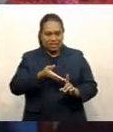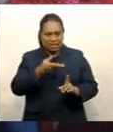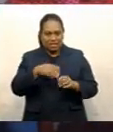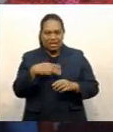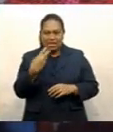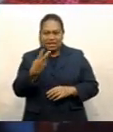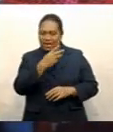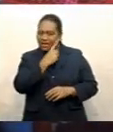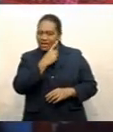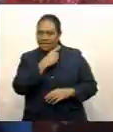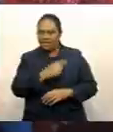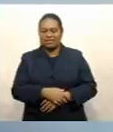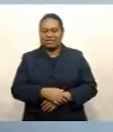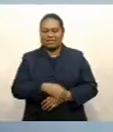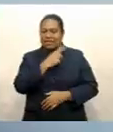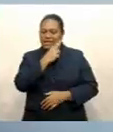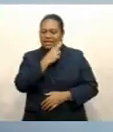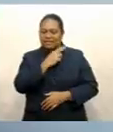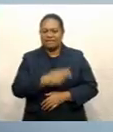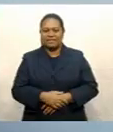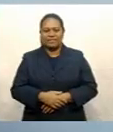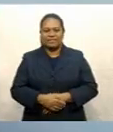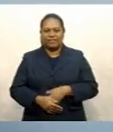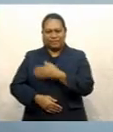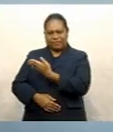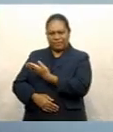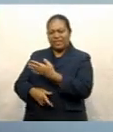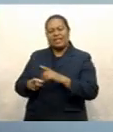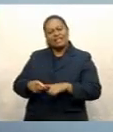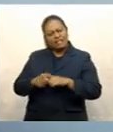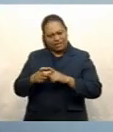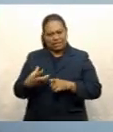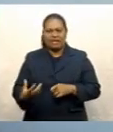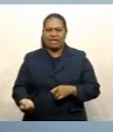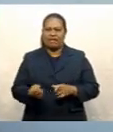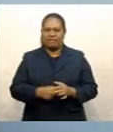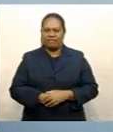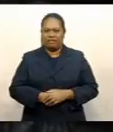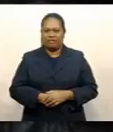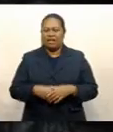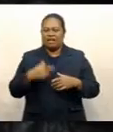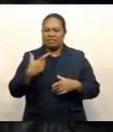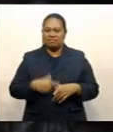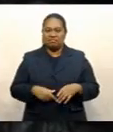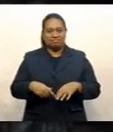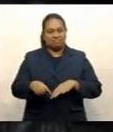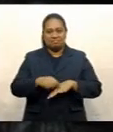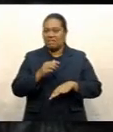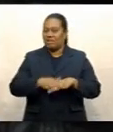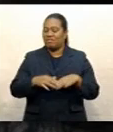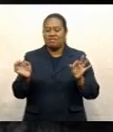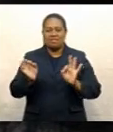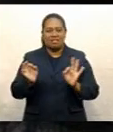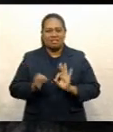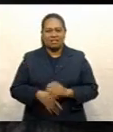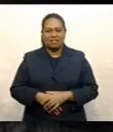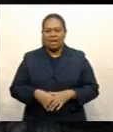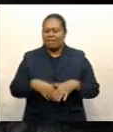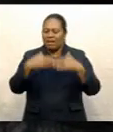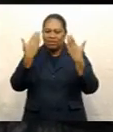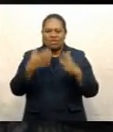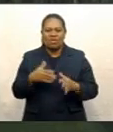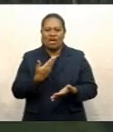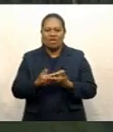disabilities. I have been facing difficulties, even I am not married. I don't know how to care for